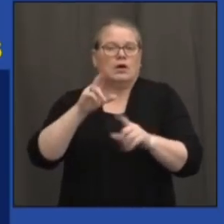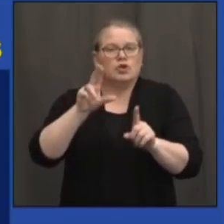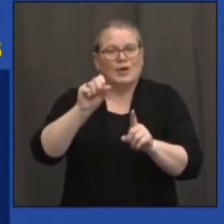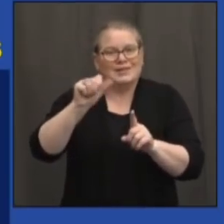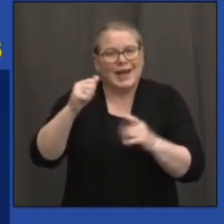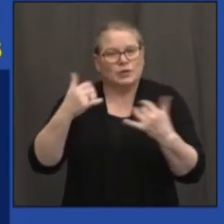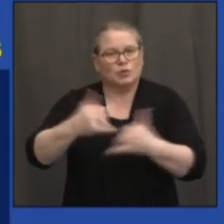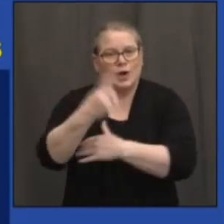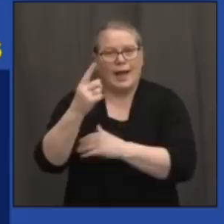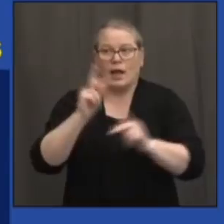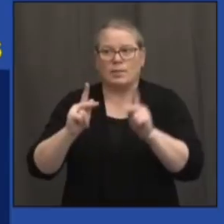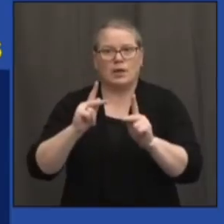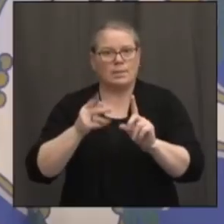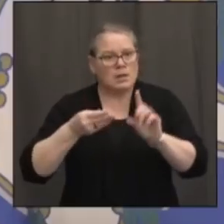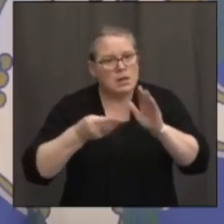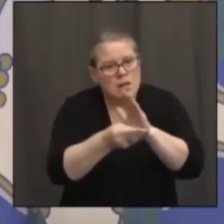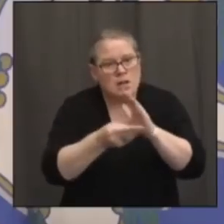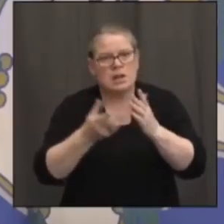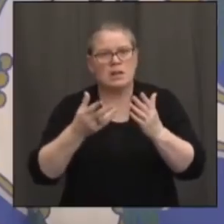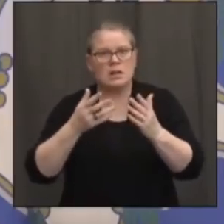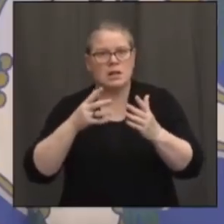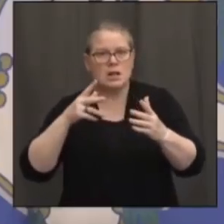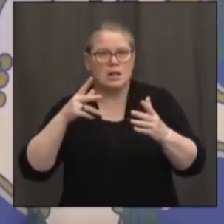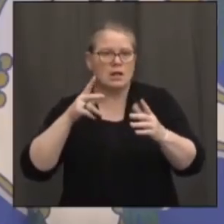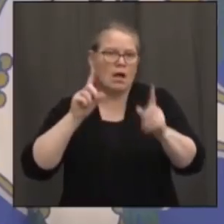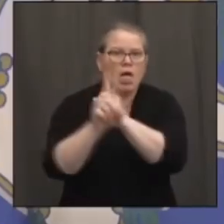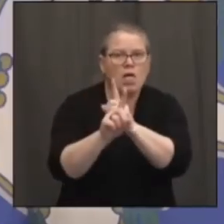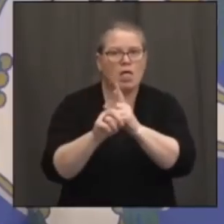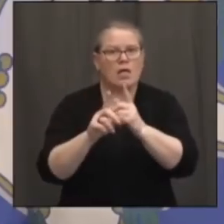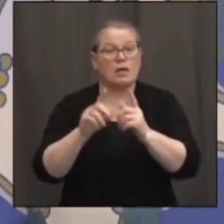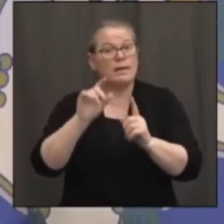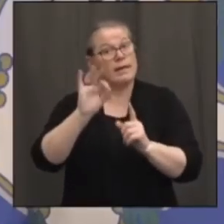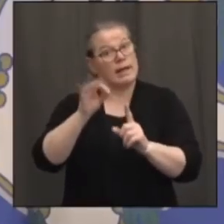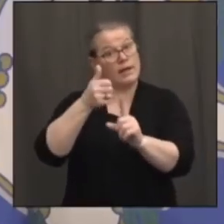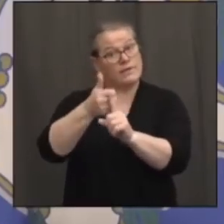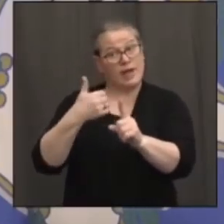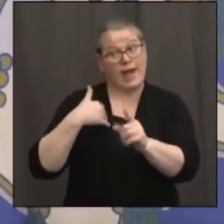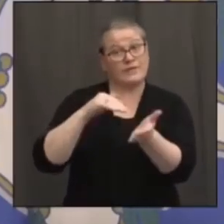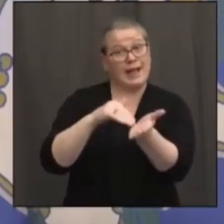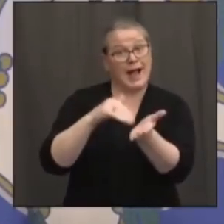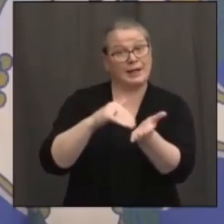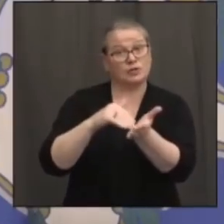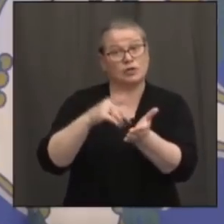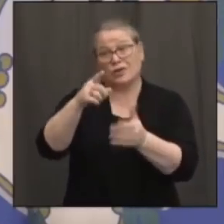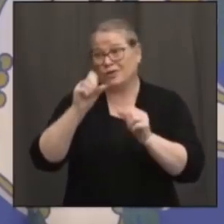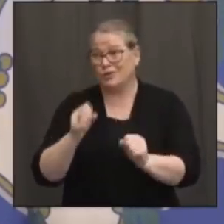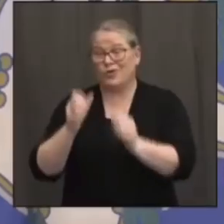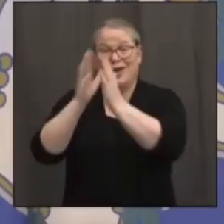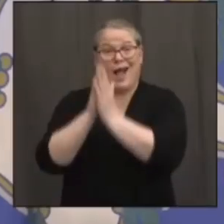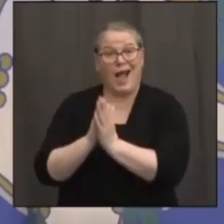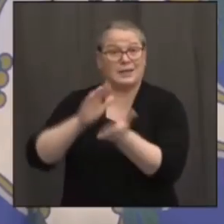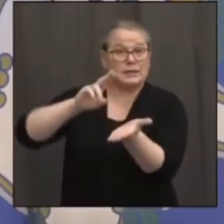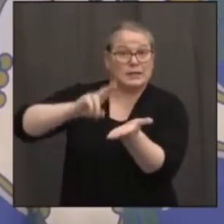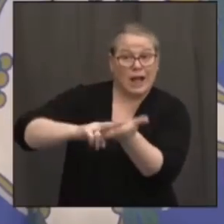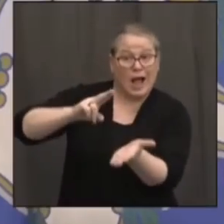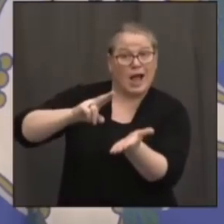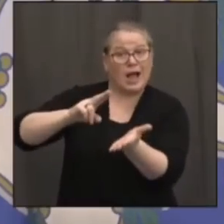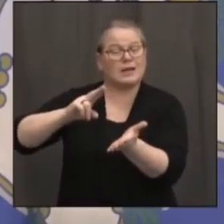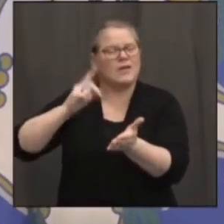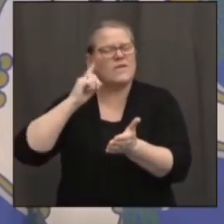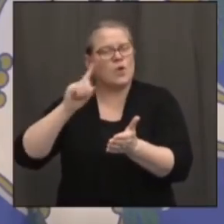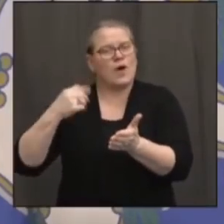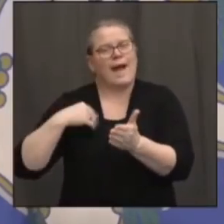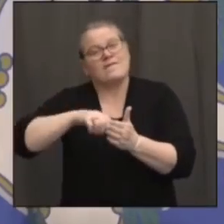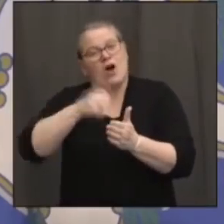stealing. If you're one of the folks lucky enough to have a doctor, you can probably get that signed doctor's permit that you have the